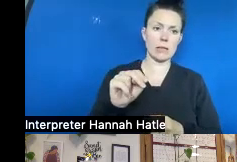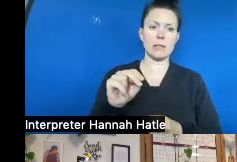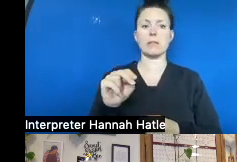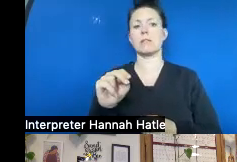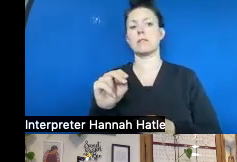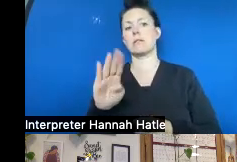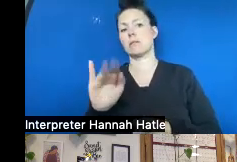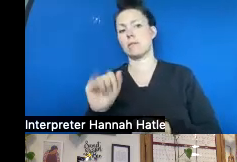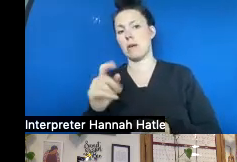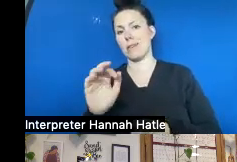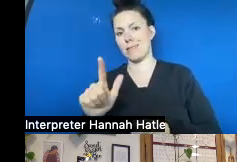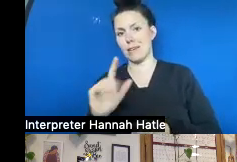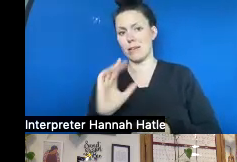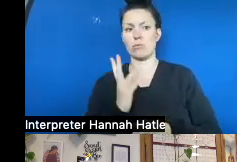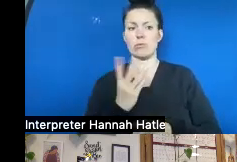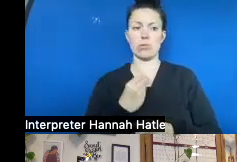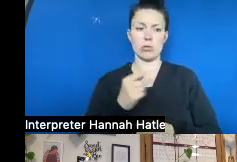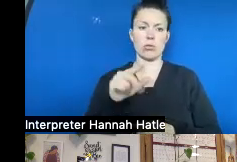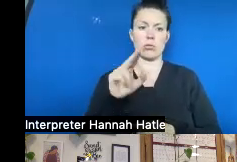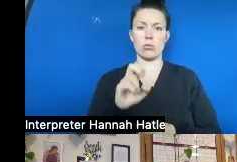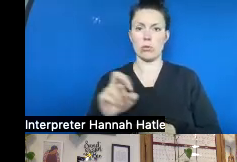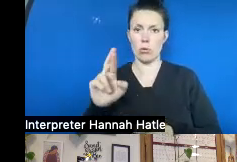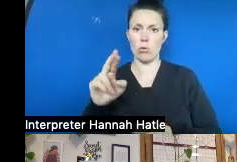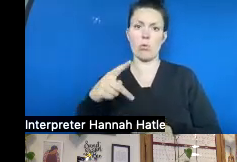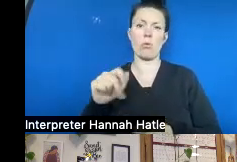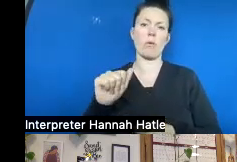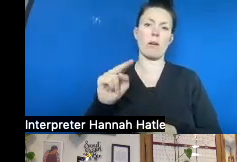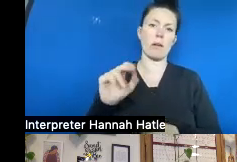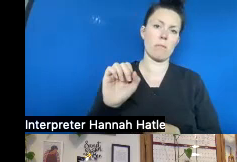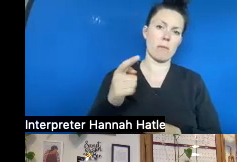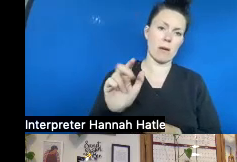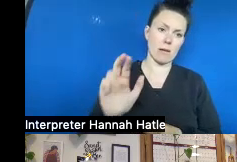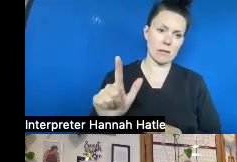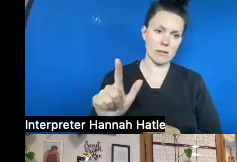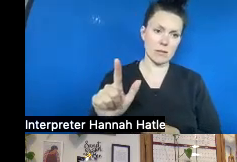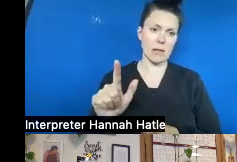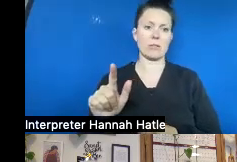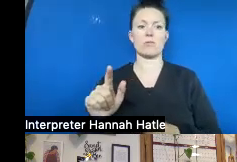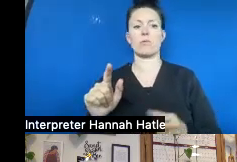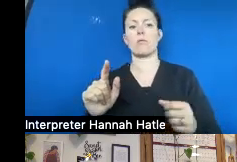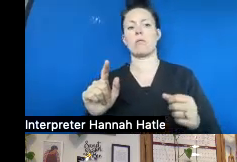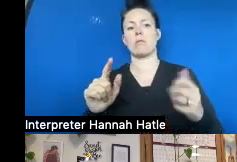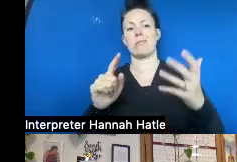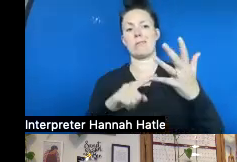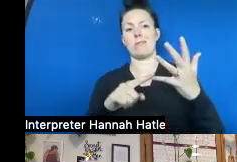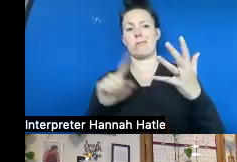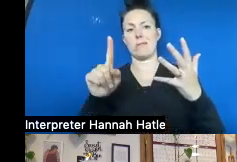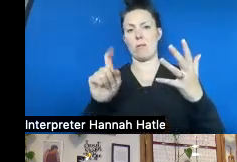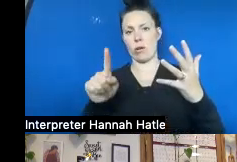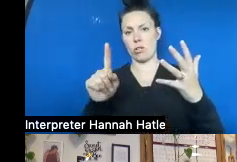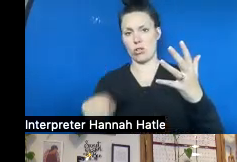bisexual, transgender, queer, pansexual, questioning, or